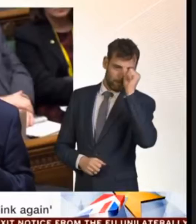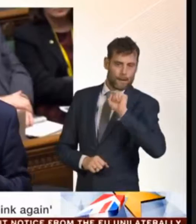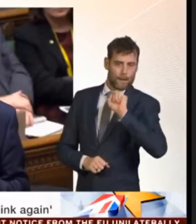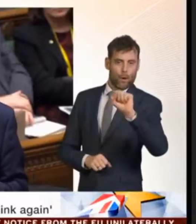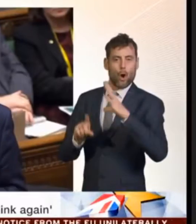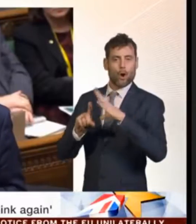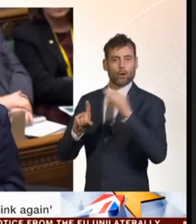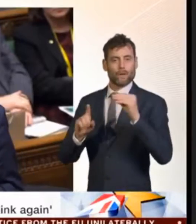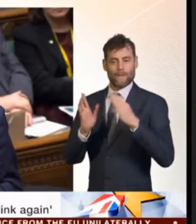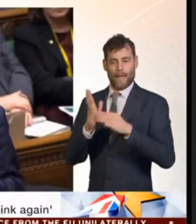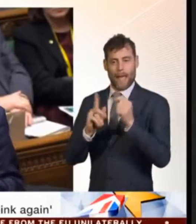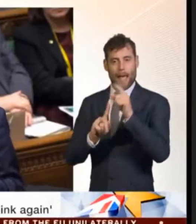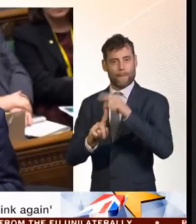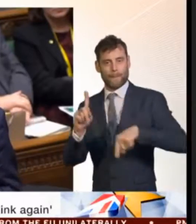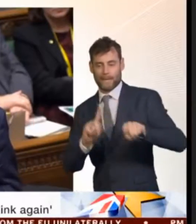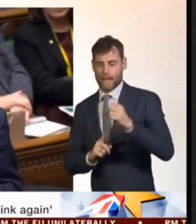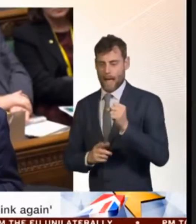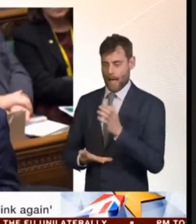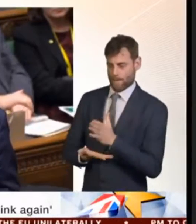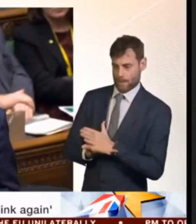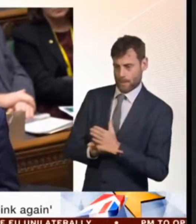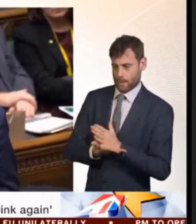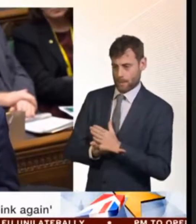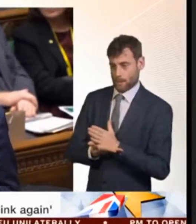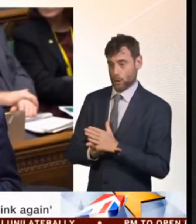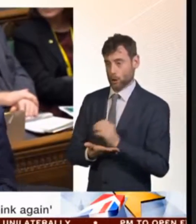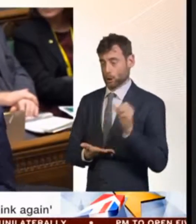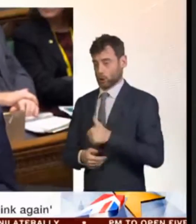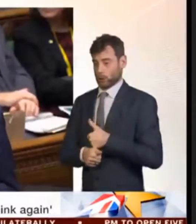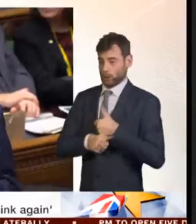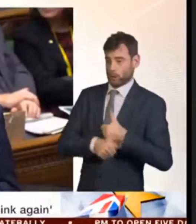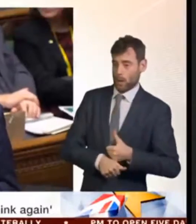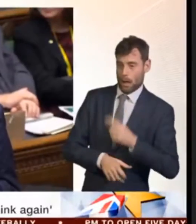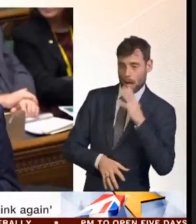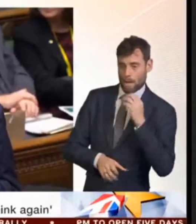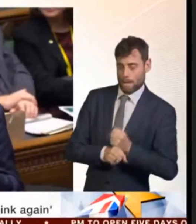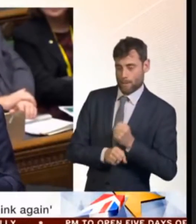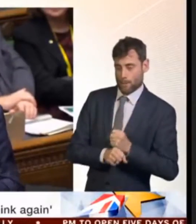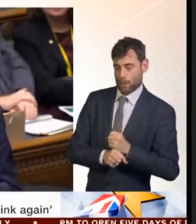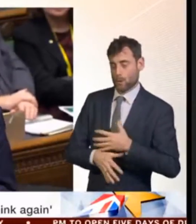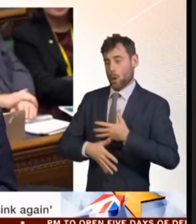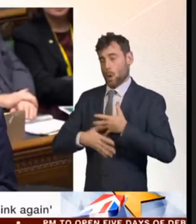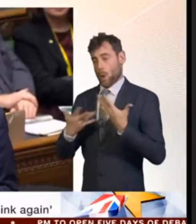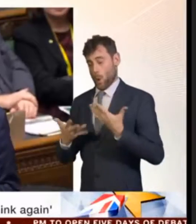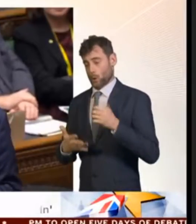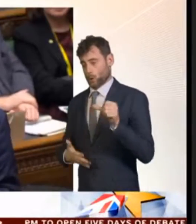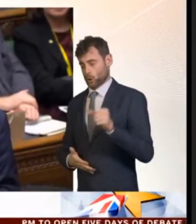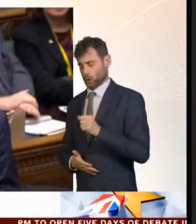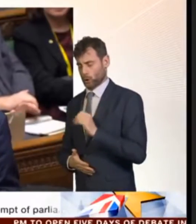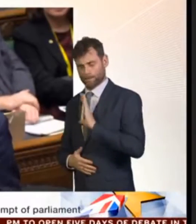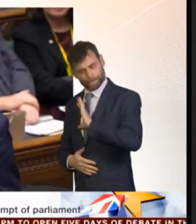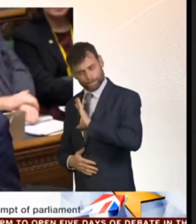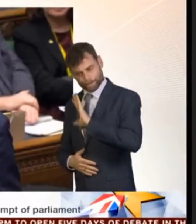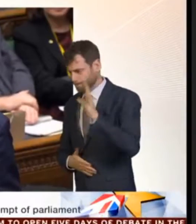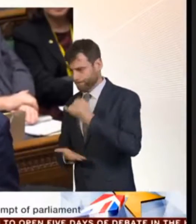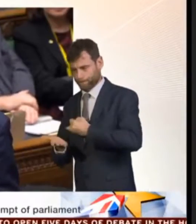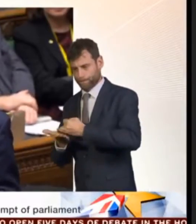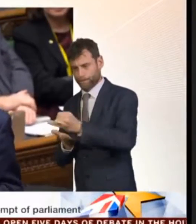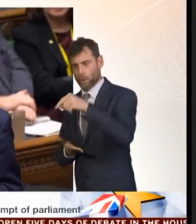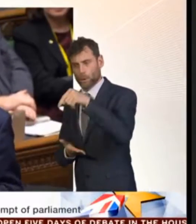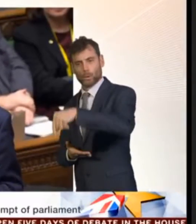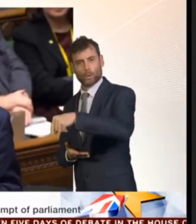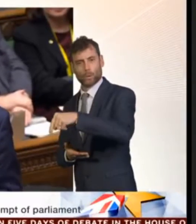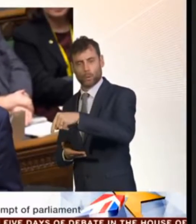now, struggling between their understandable loyalty to their government, to their party, to individual ministers, and their overriding